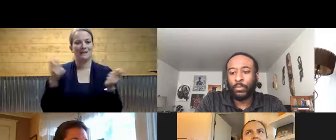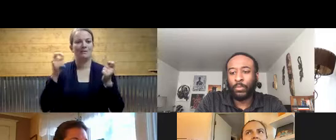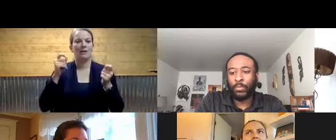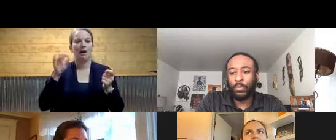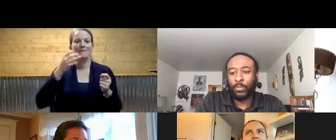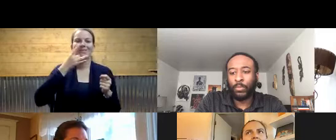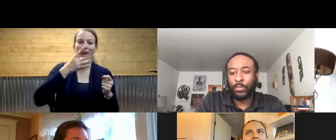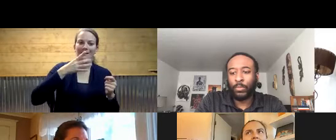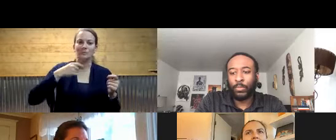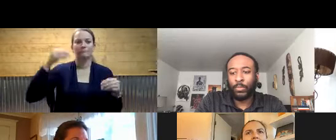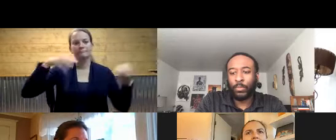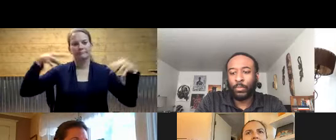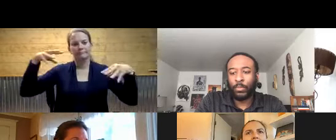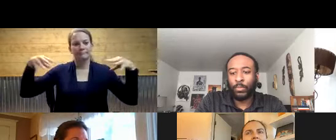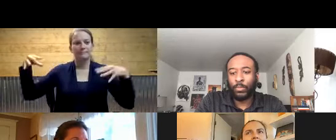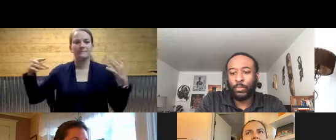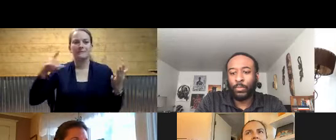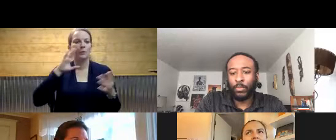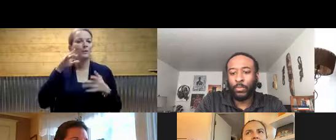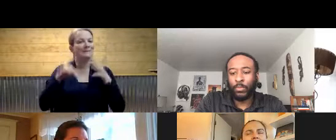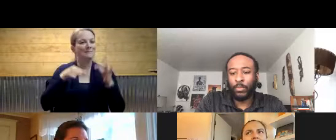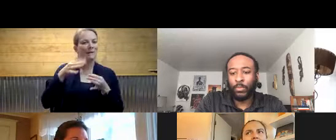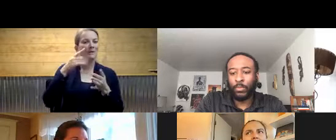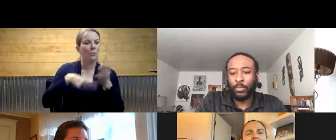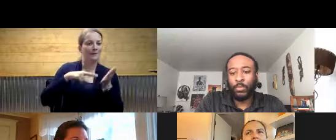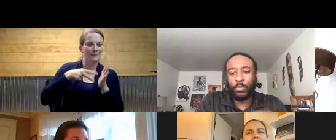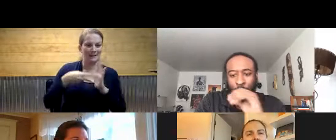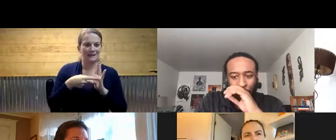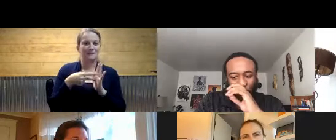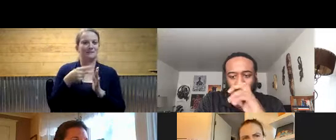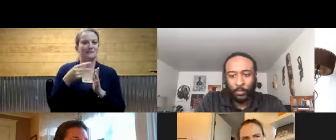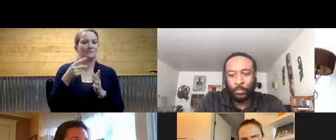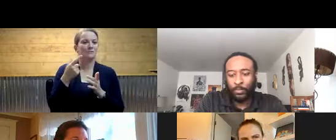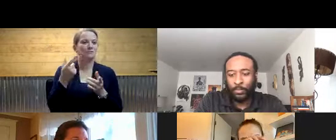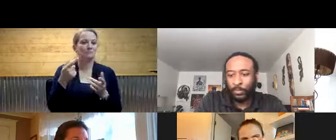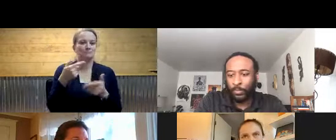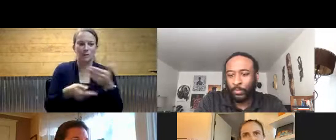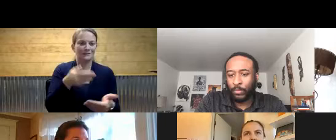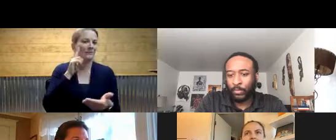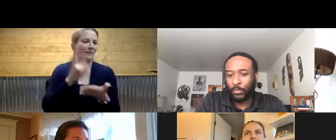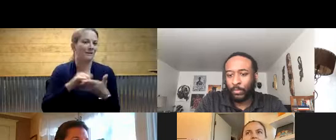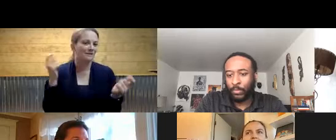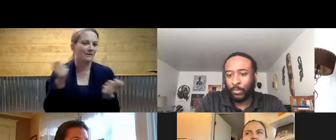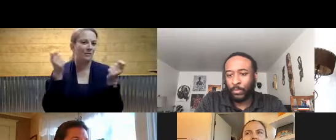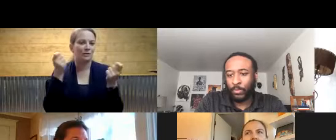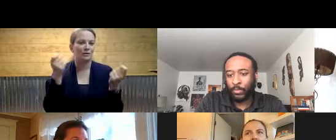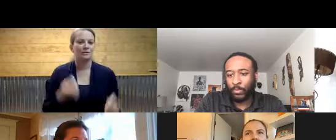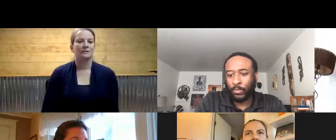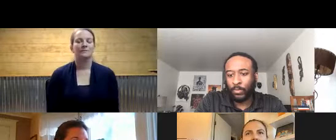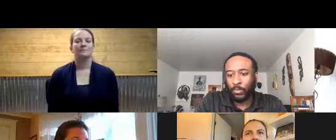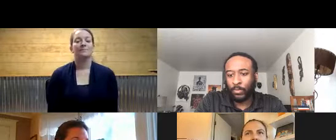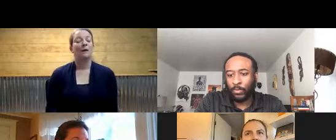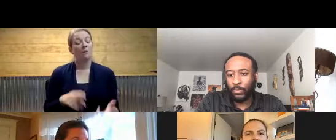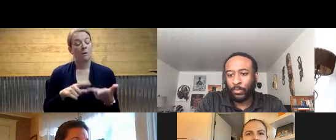like lots of lights around explaining to everyone what goes on, and I feel like there's even Global